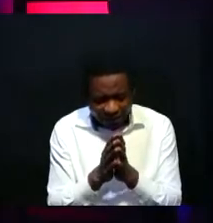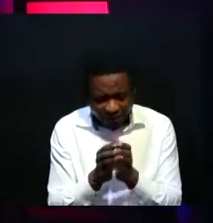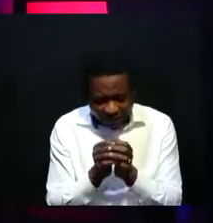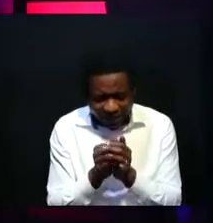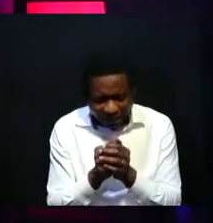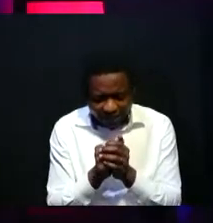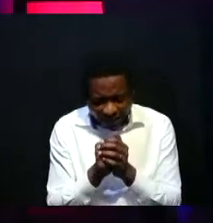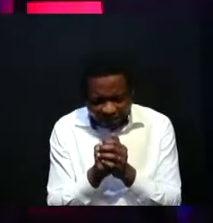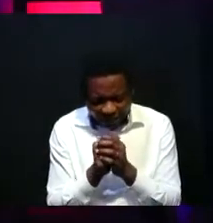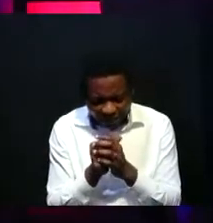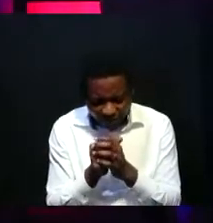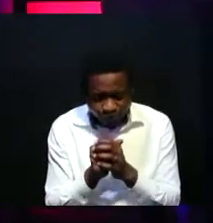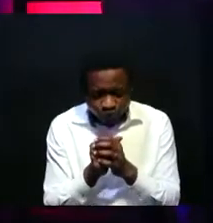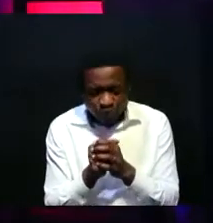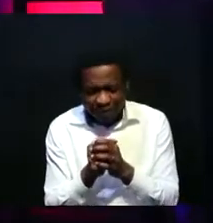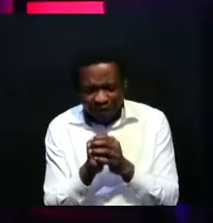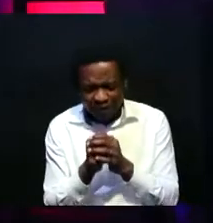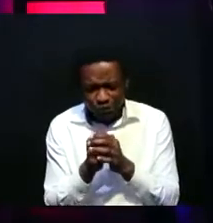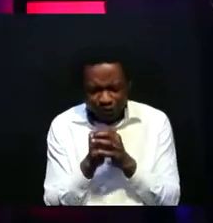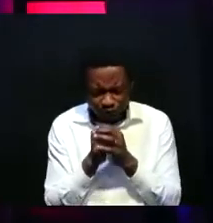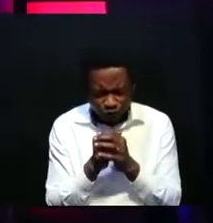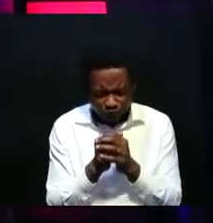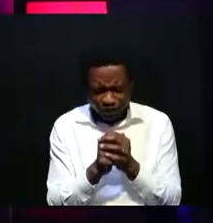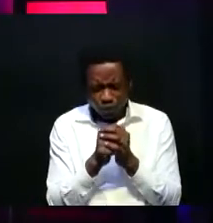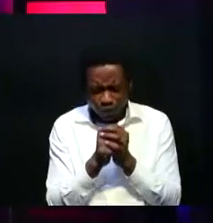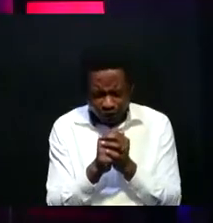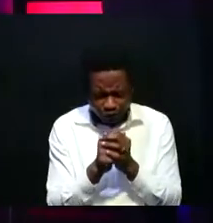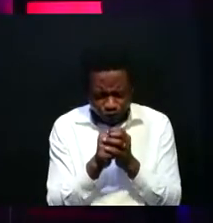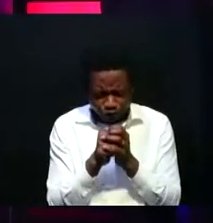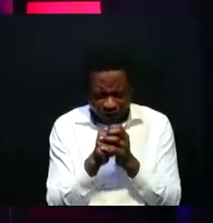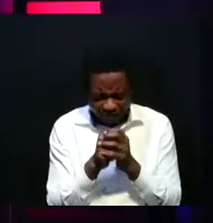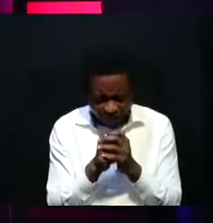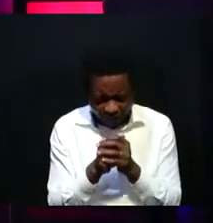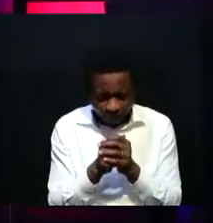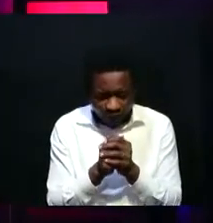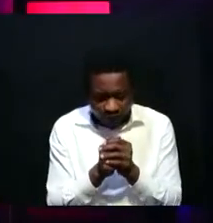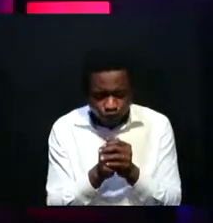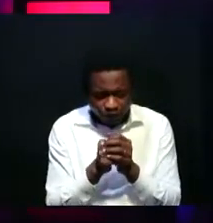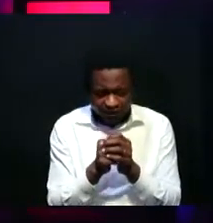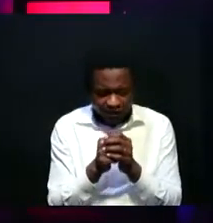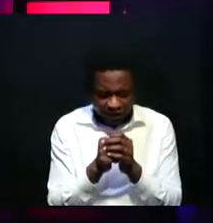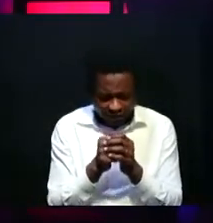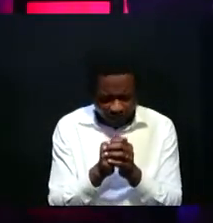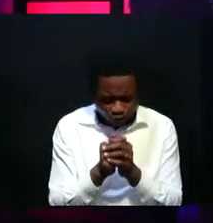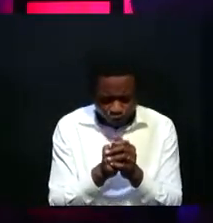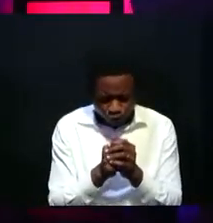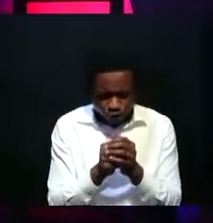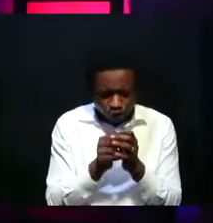of home, O God, Father, draw them near, draw them unto their parents' homes, draw them unto their